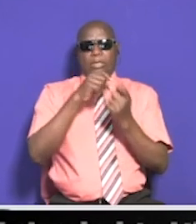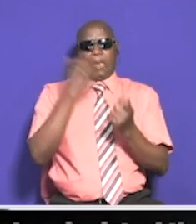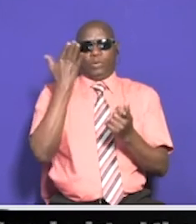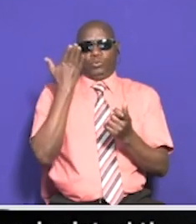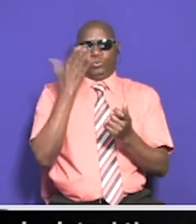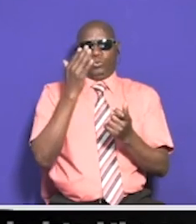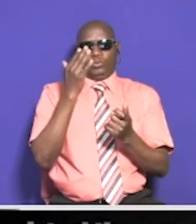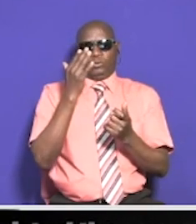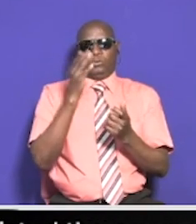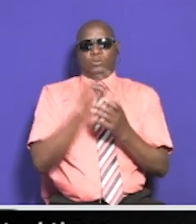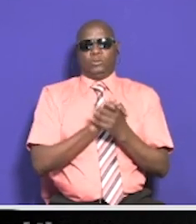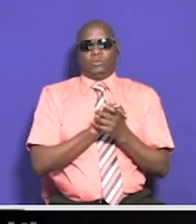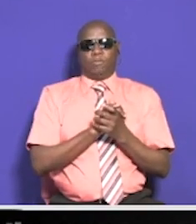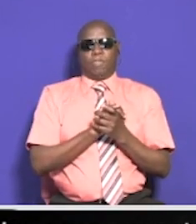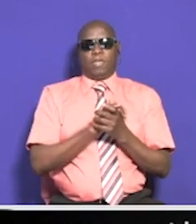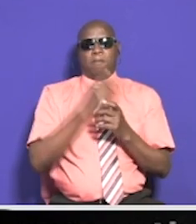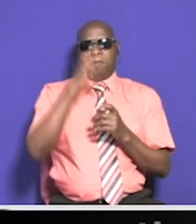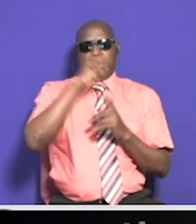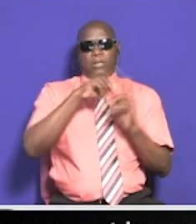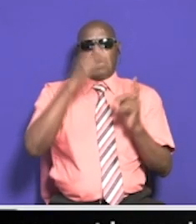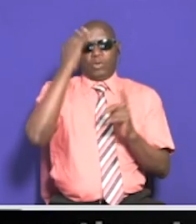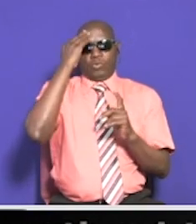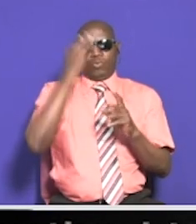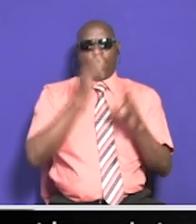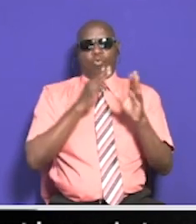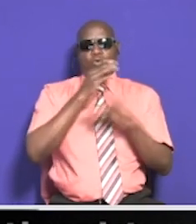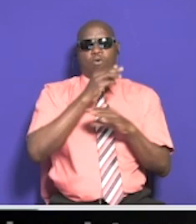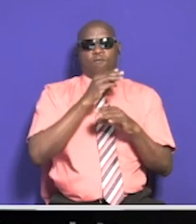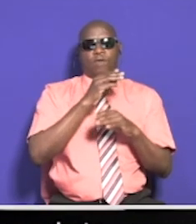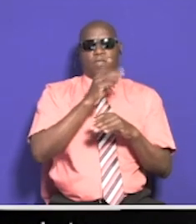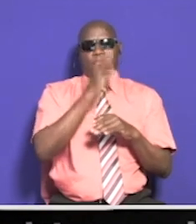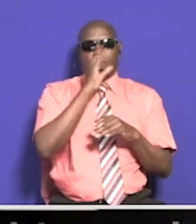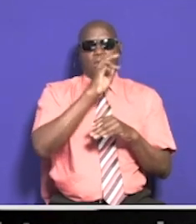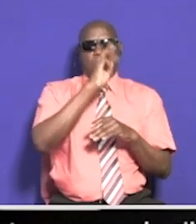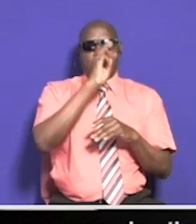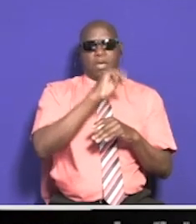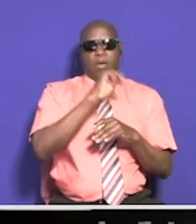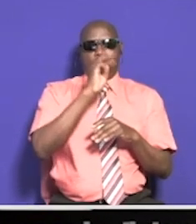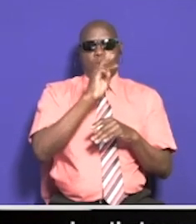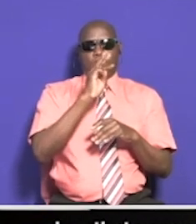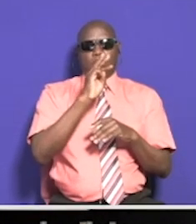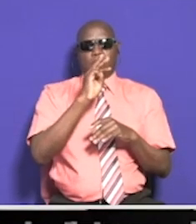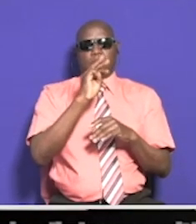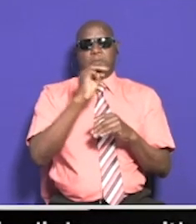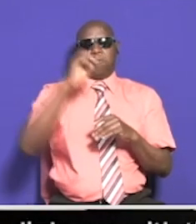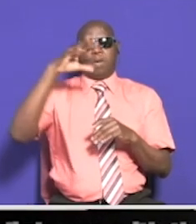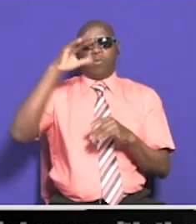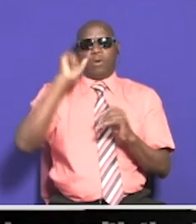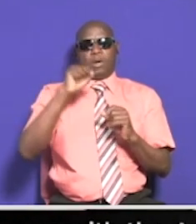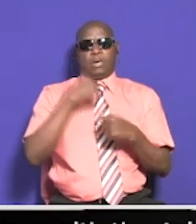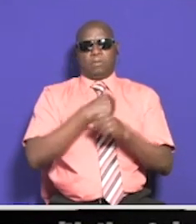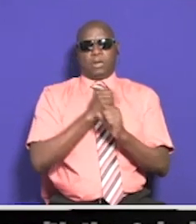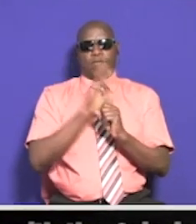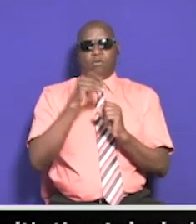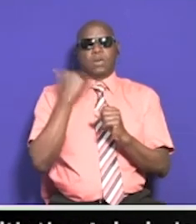estimated potential, but I know it is definitely over 30 megawatts of power that can be generated from